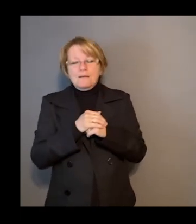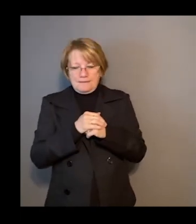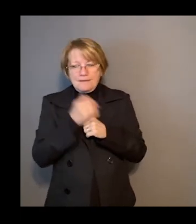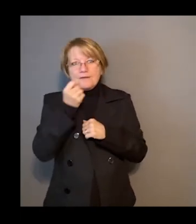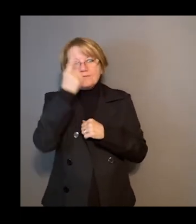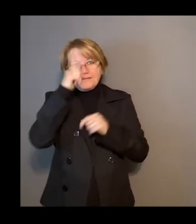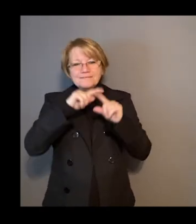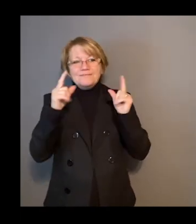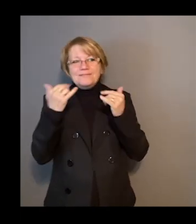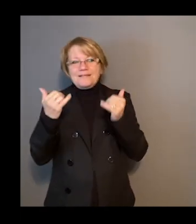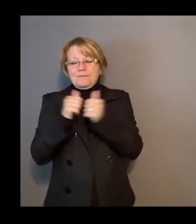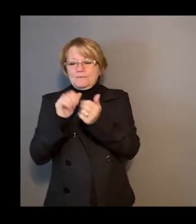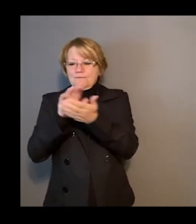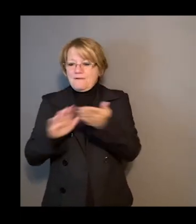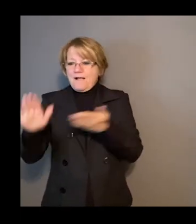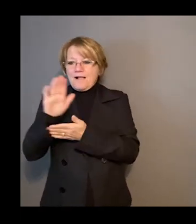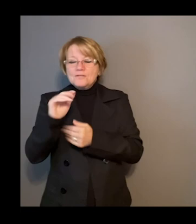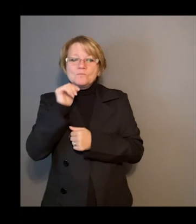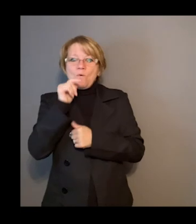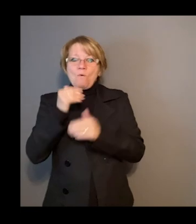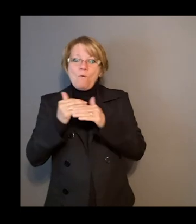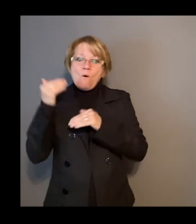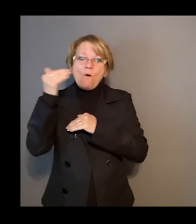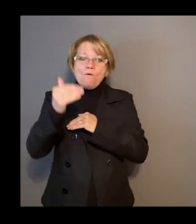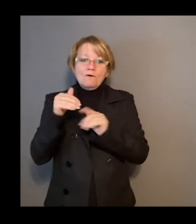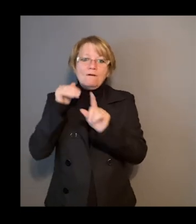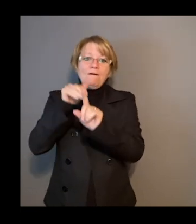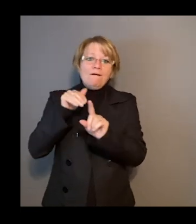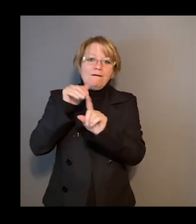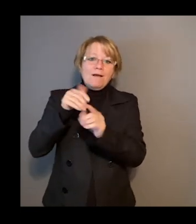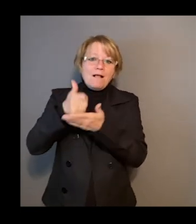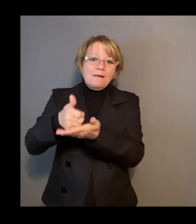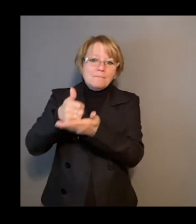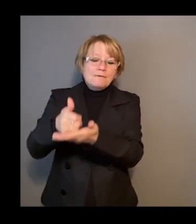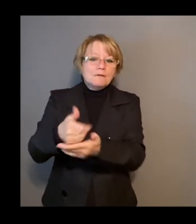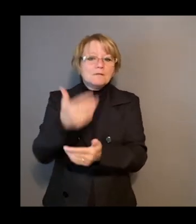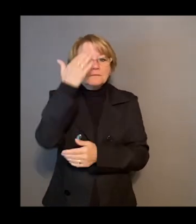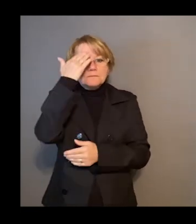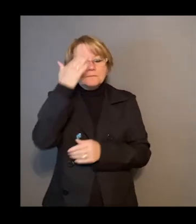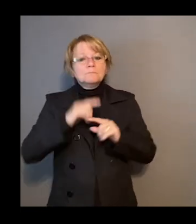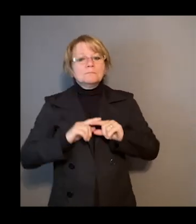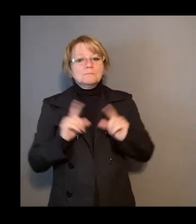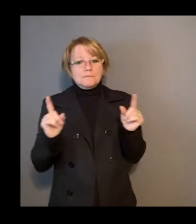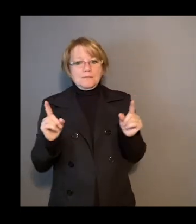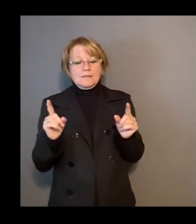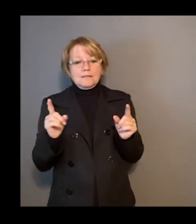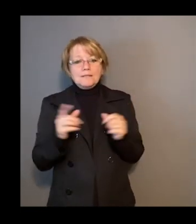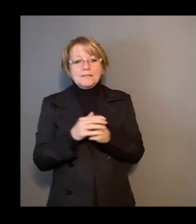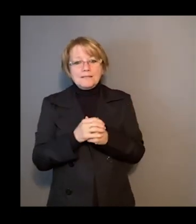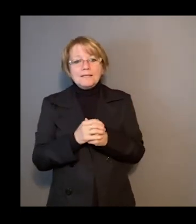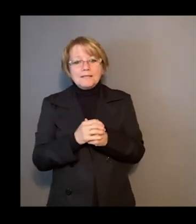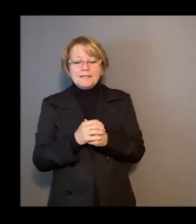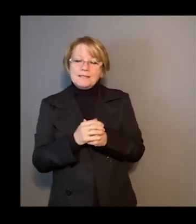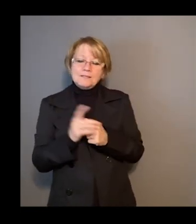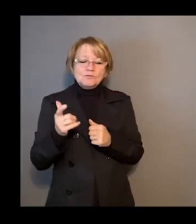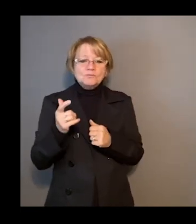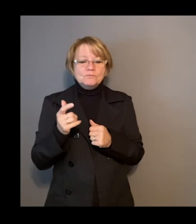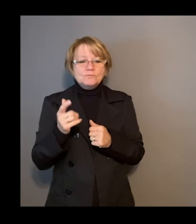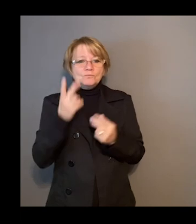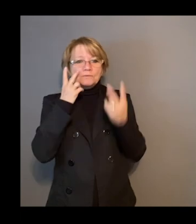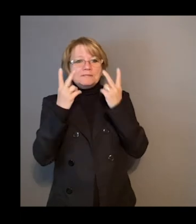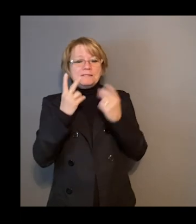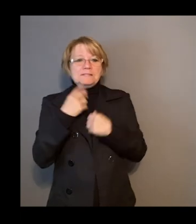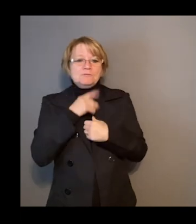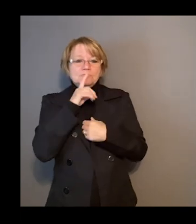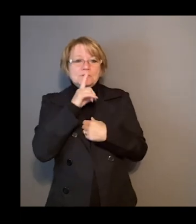to do something, crazy. I understand that. But I think it's just that passion that you see in them and that level of care that they have for you to